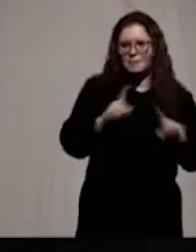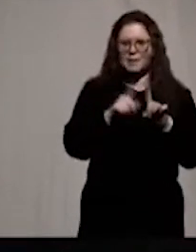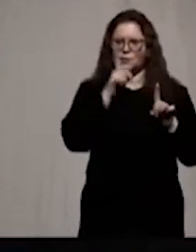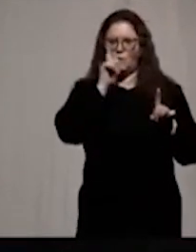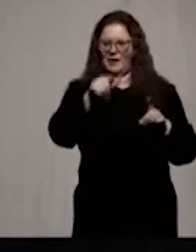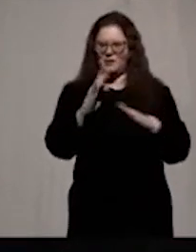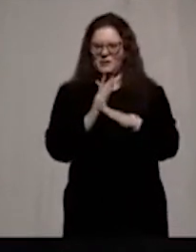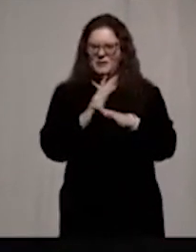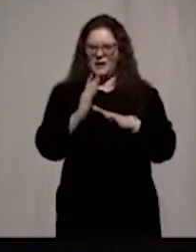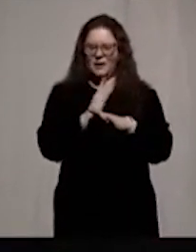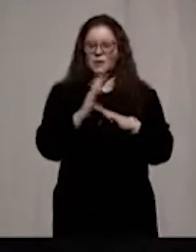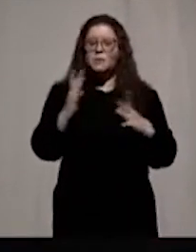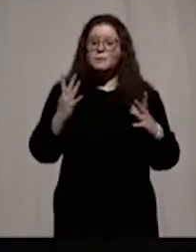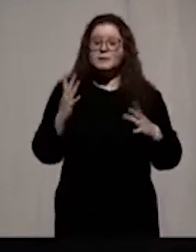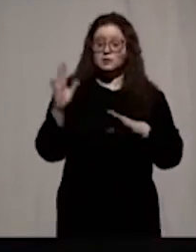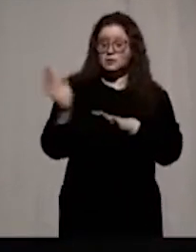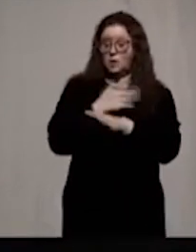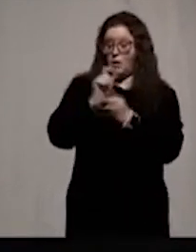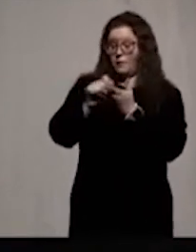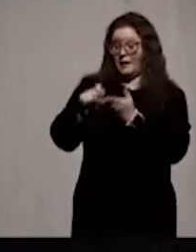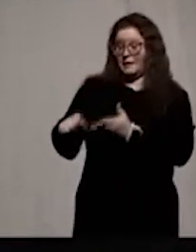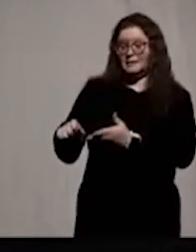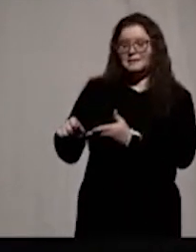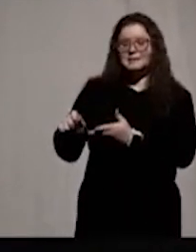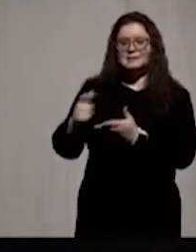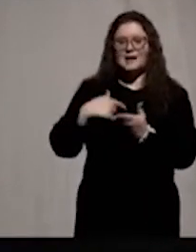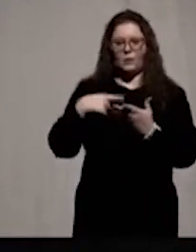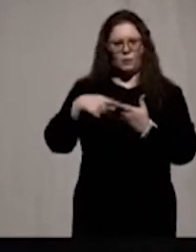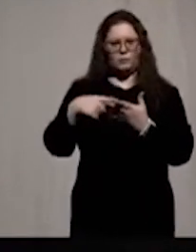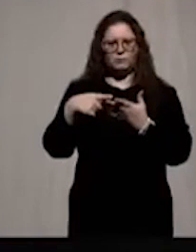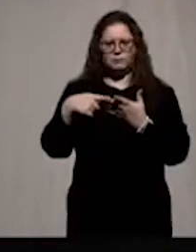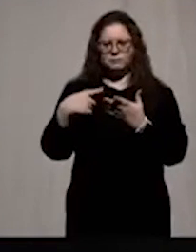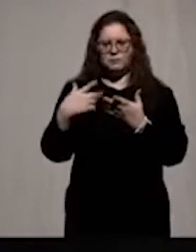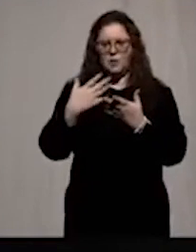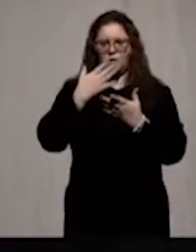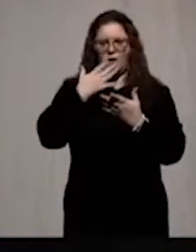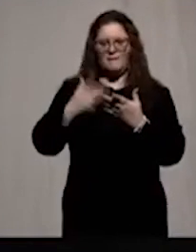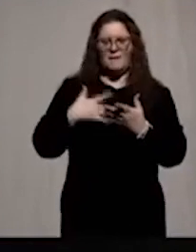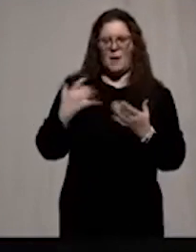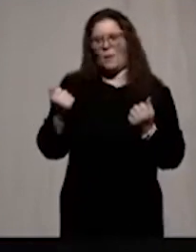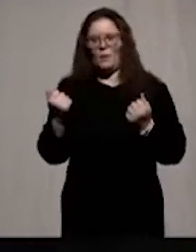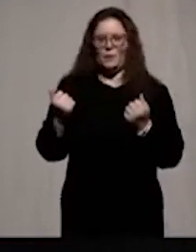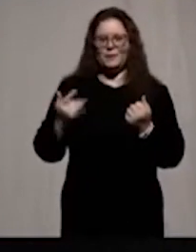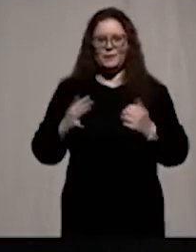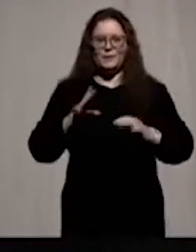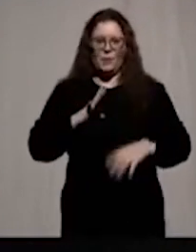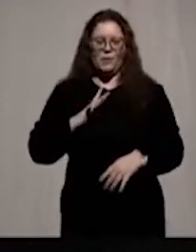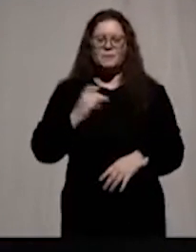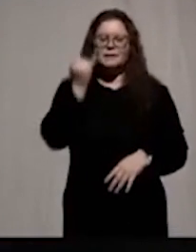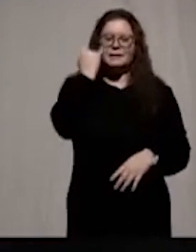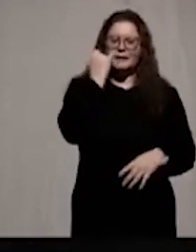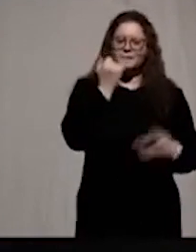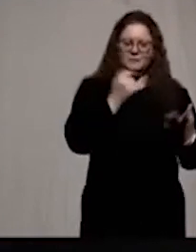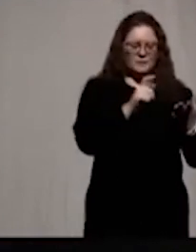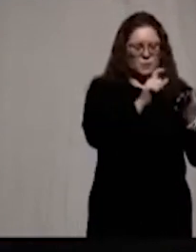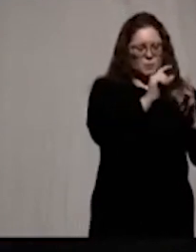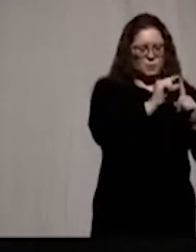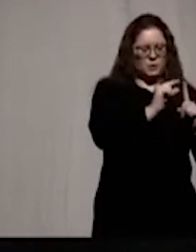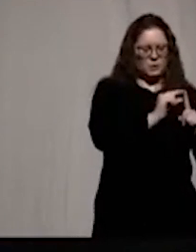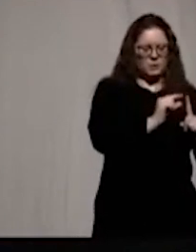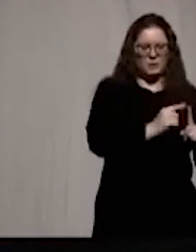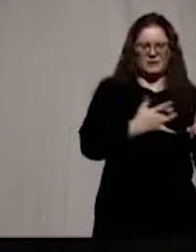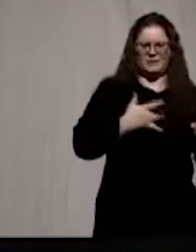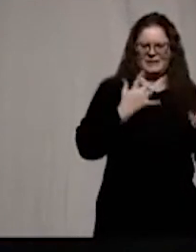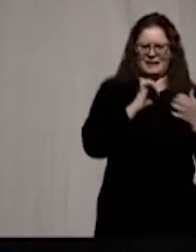songwriting feels like to the everyday person. It's like, okay, now I have a bunch of words and now I have to put them in some kind of pattern. But you don't actually have to.